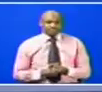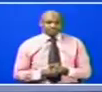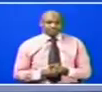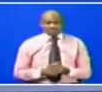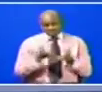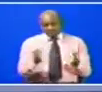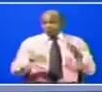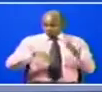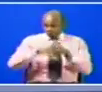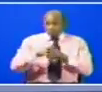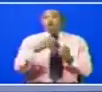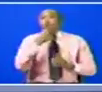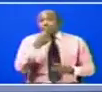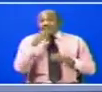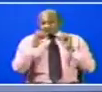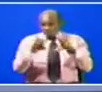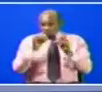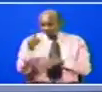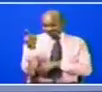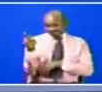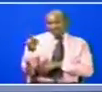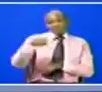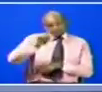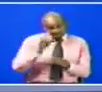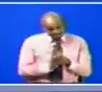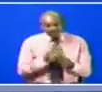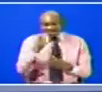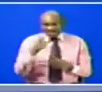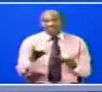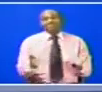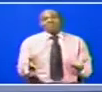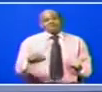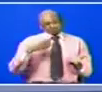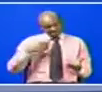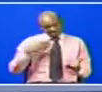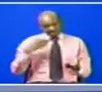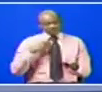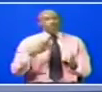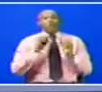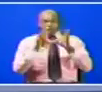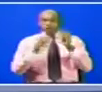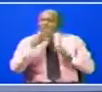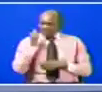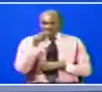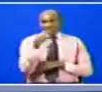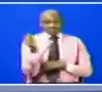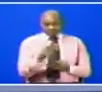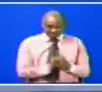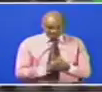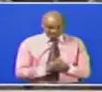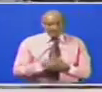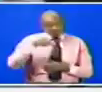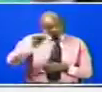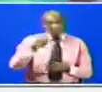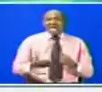And staying on with football, Gor Mahia's coach Dylan Kerr has been named Fidelity Insurance Coach of the Month of September. Kerr, who has guided Kogalo